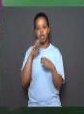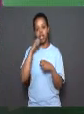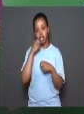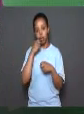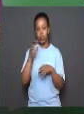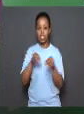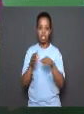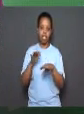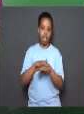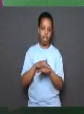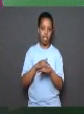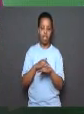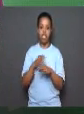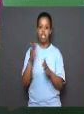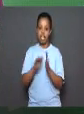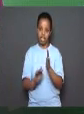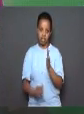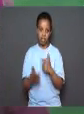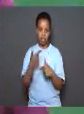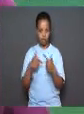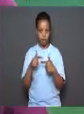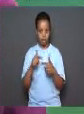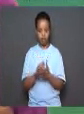enzyme will decrease.